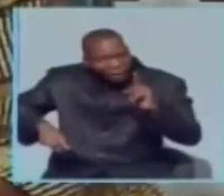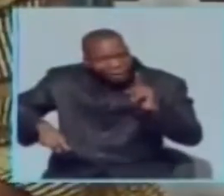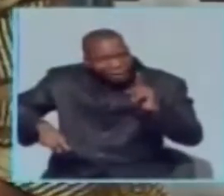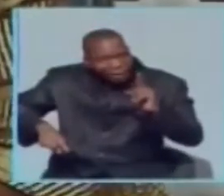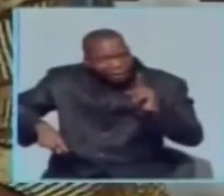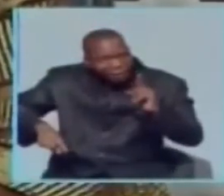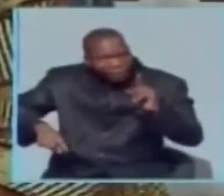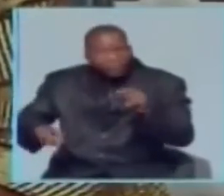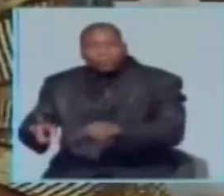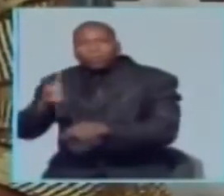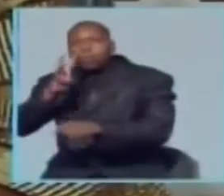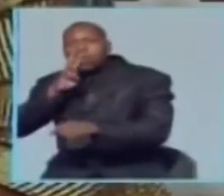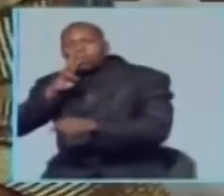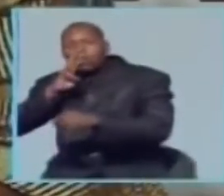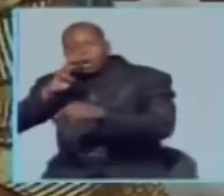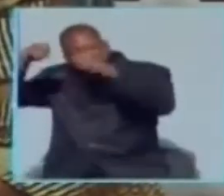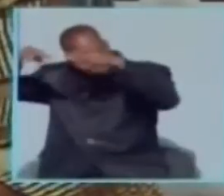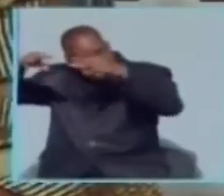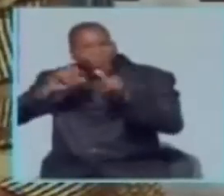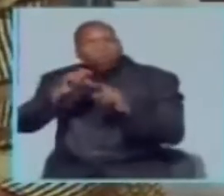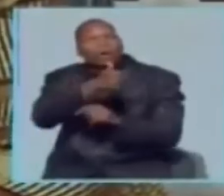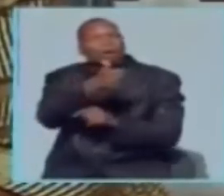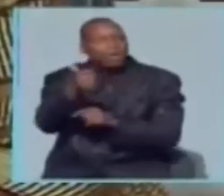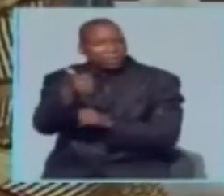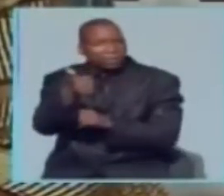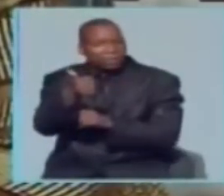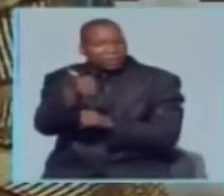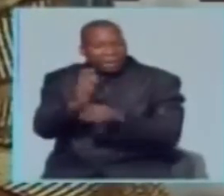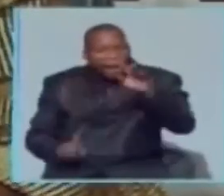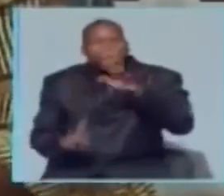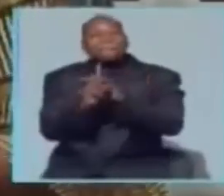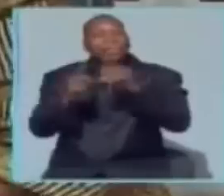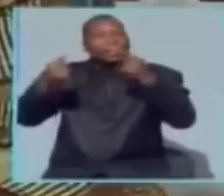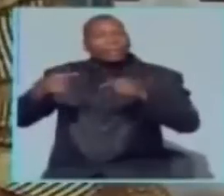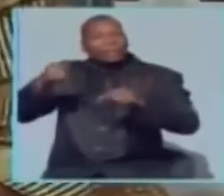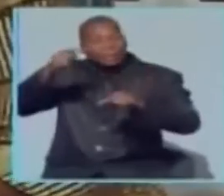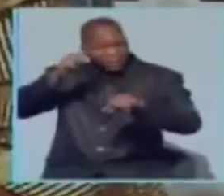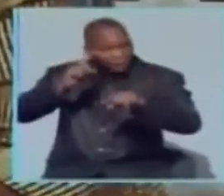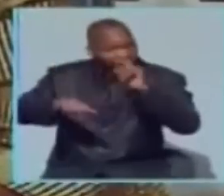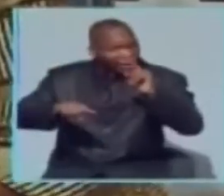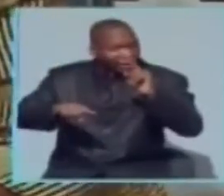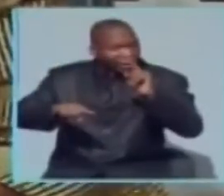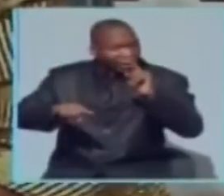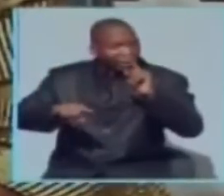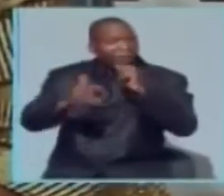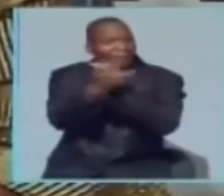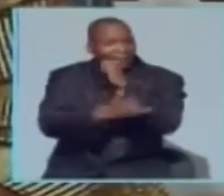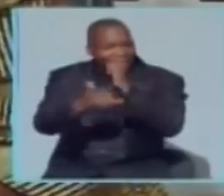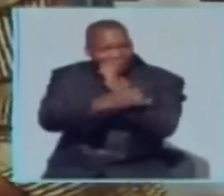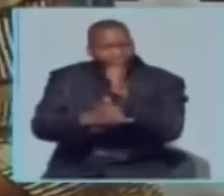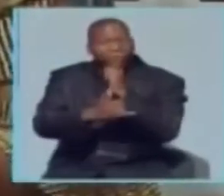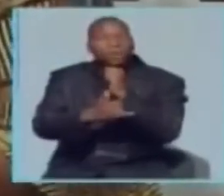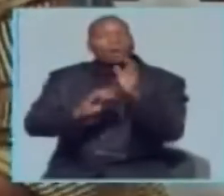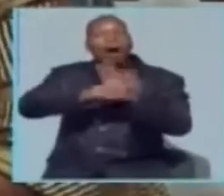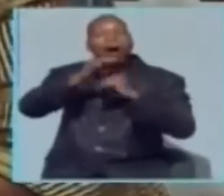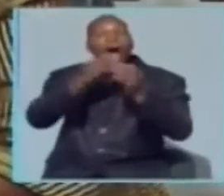it is in other sources of investment, it doesn't happen overnight. And I think the whole country, we have to take responsibility, because in